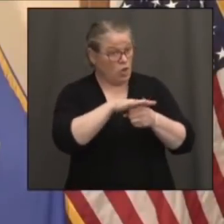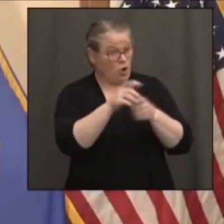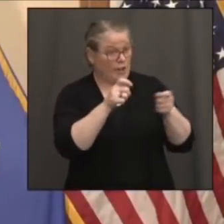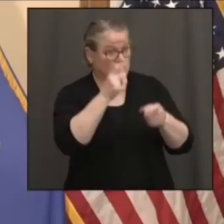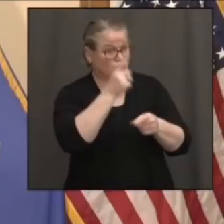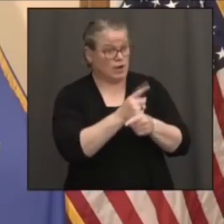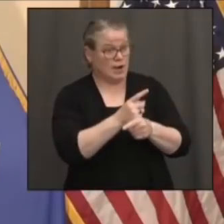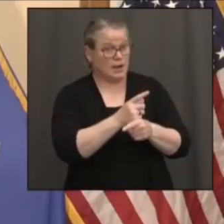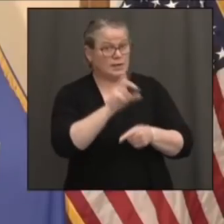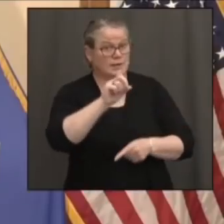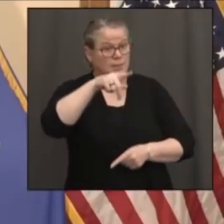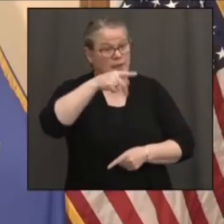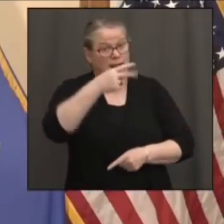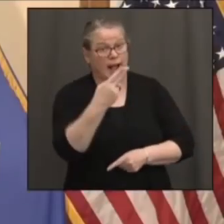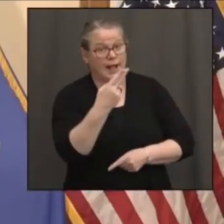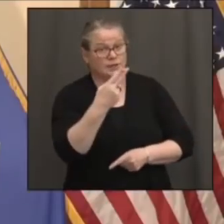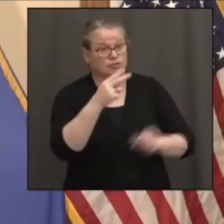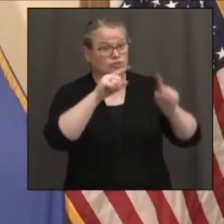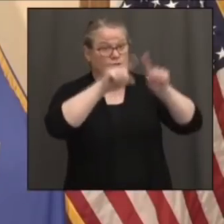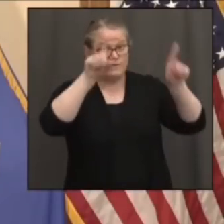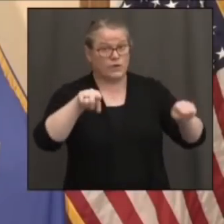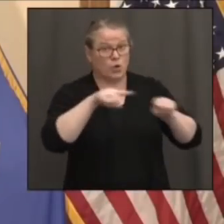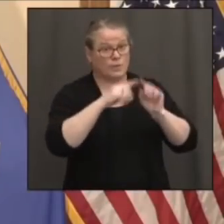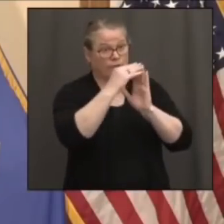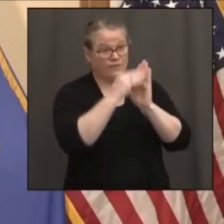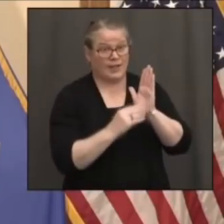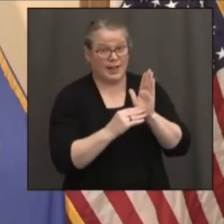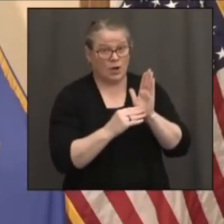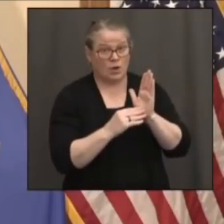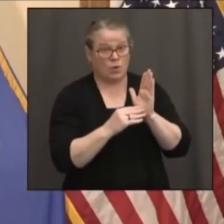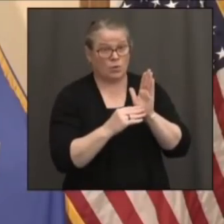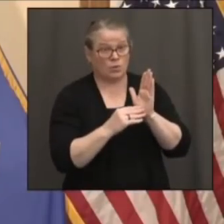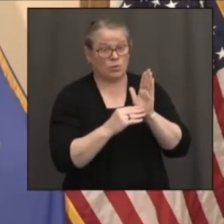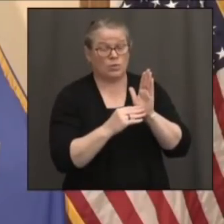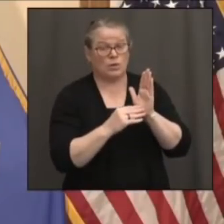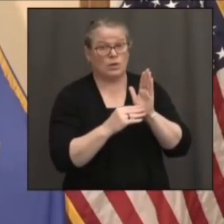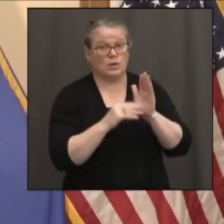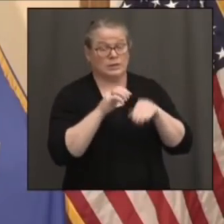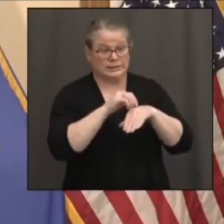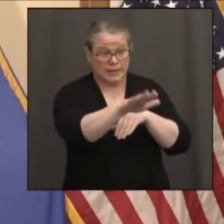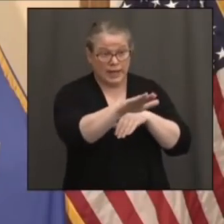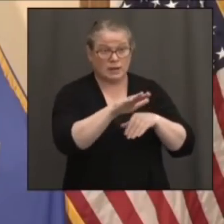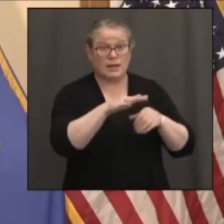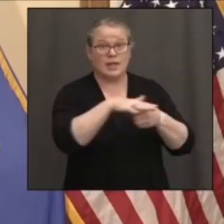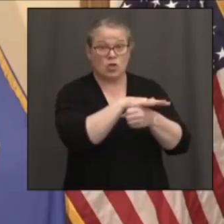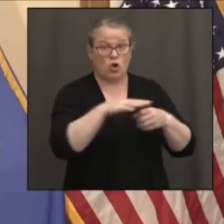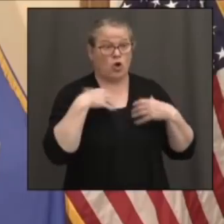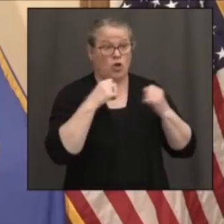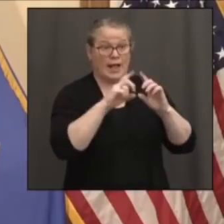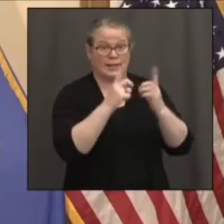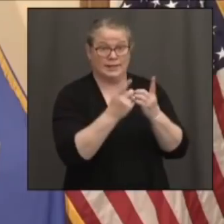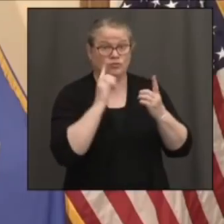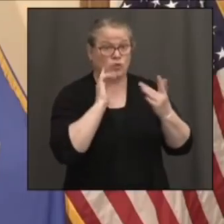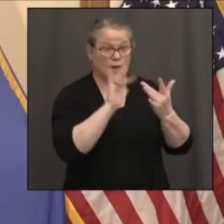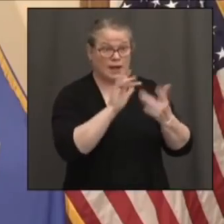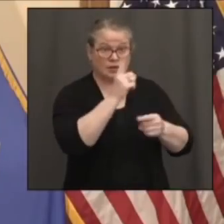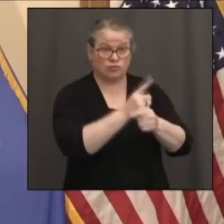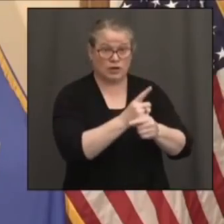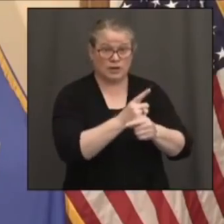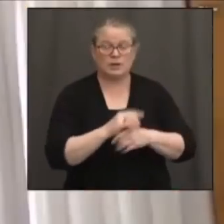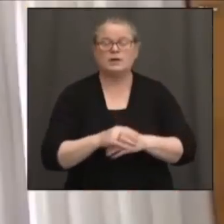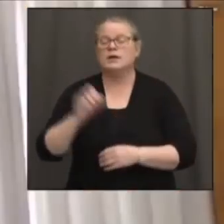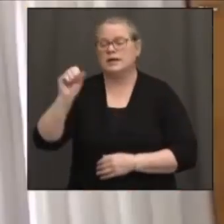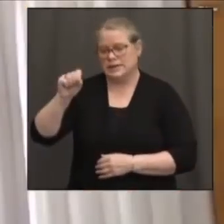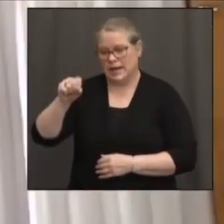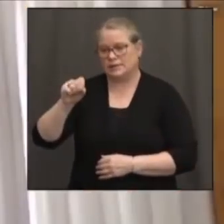out the DPH form, and then the local health department or health district will get in contact with you. Correct, and it's routed to a